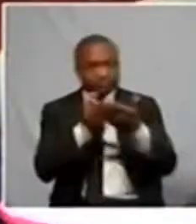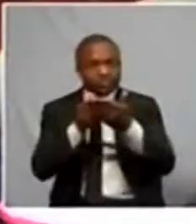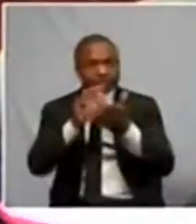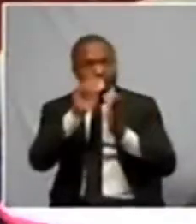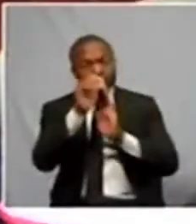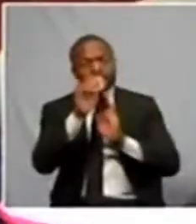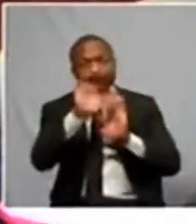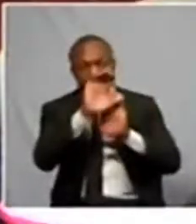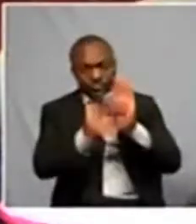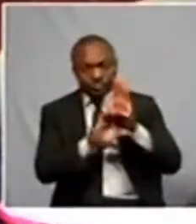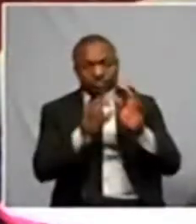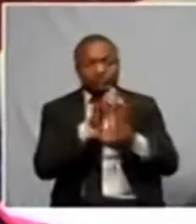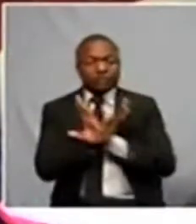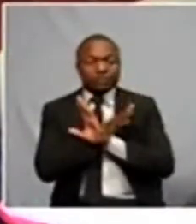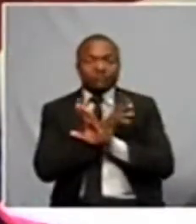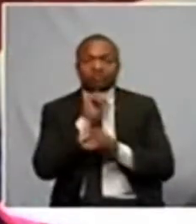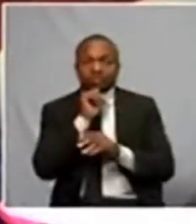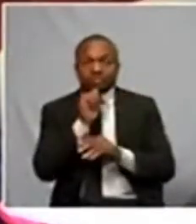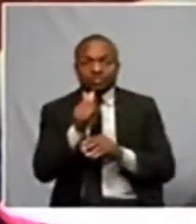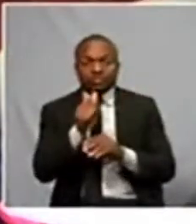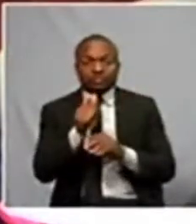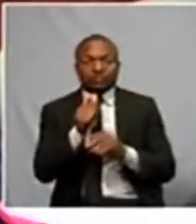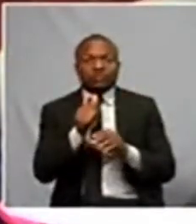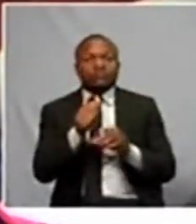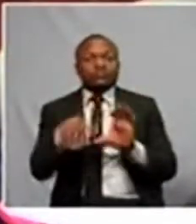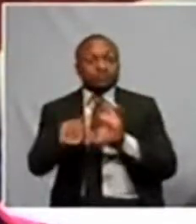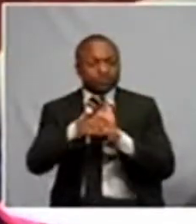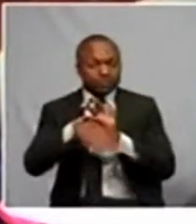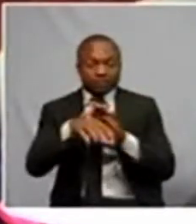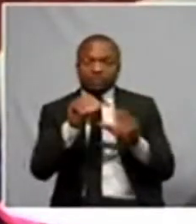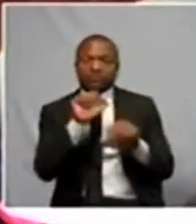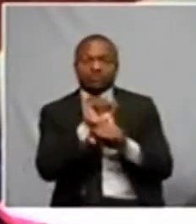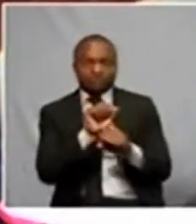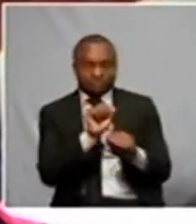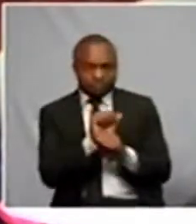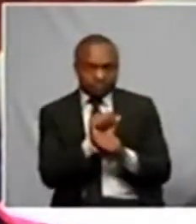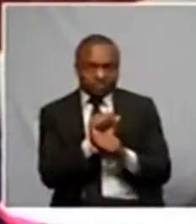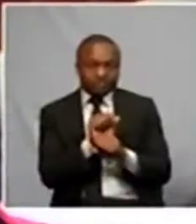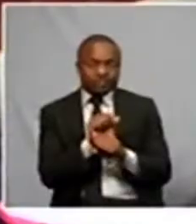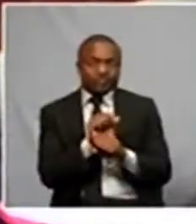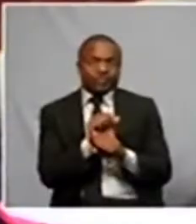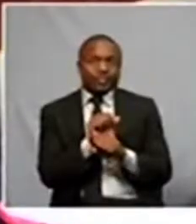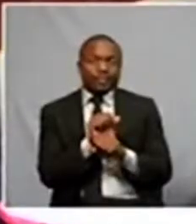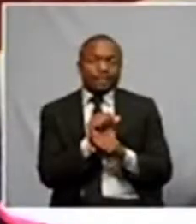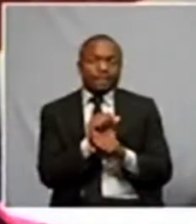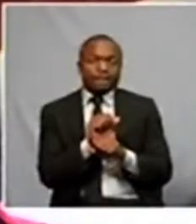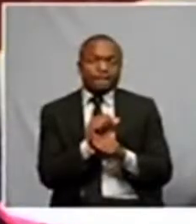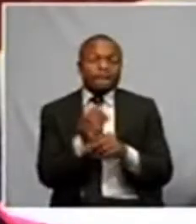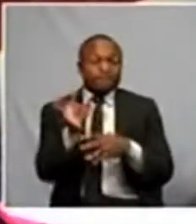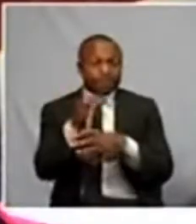of Zambia and does not contravene its provisions. Furthermore, it aligns with the